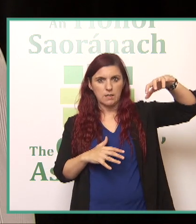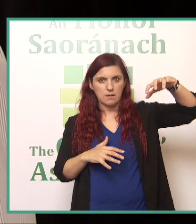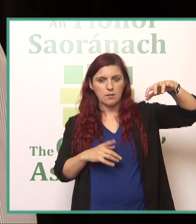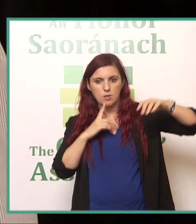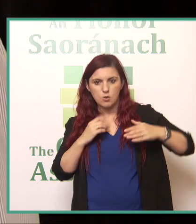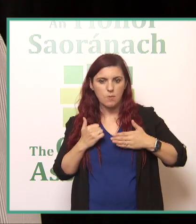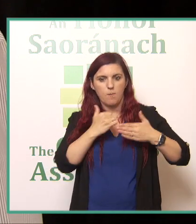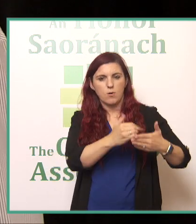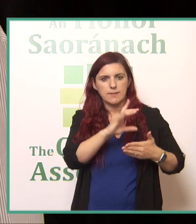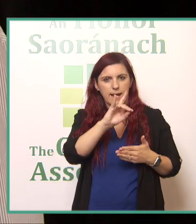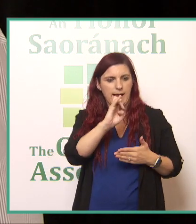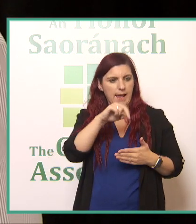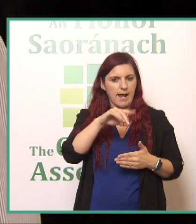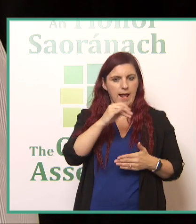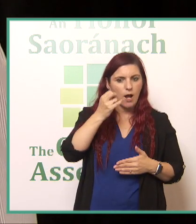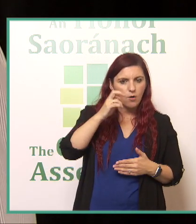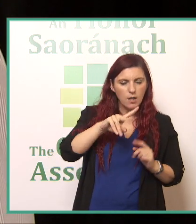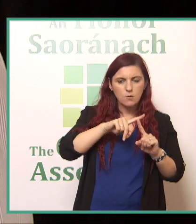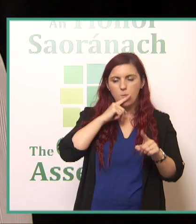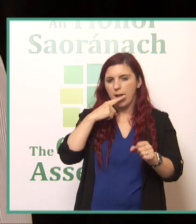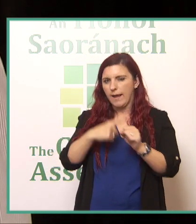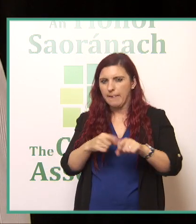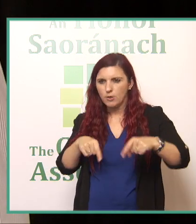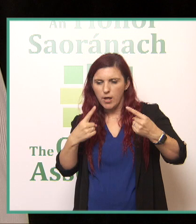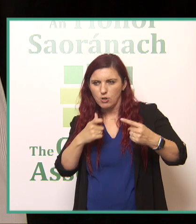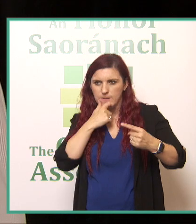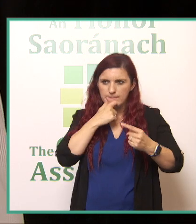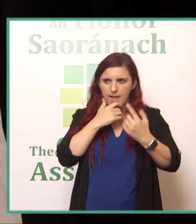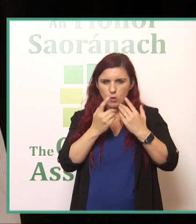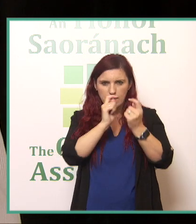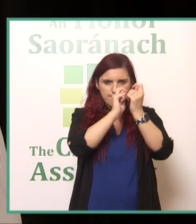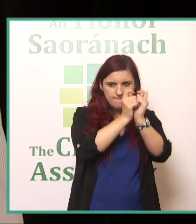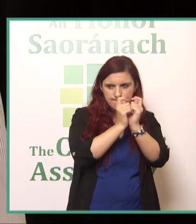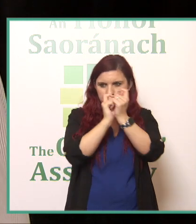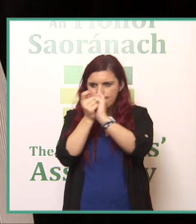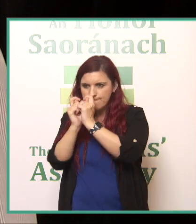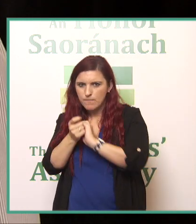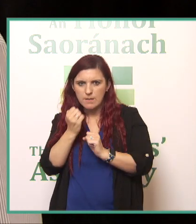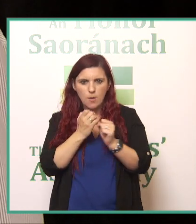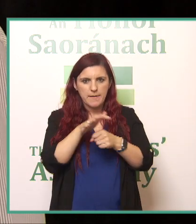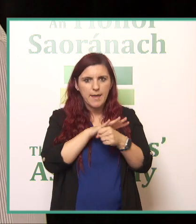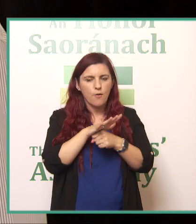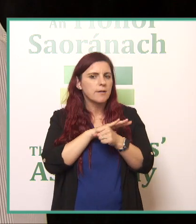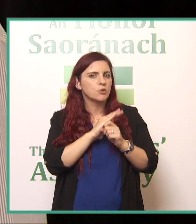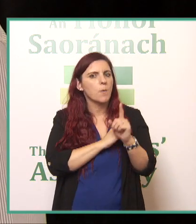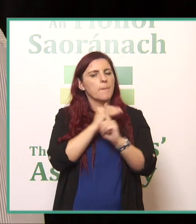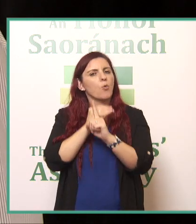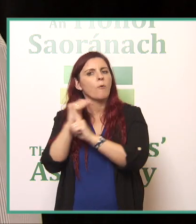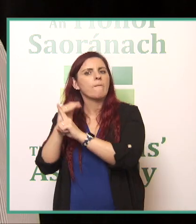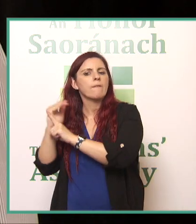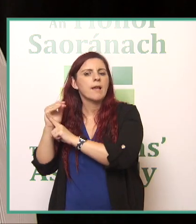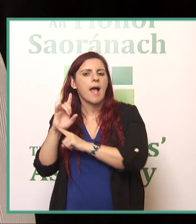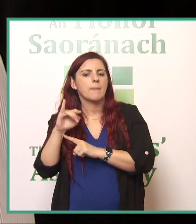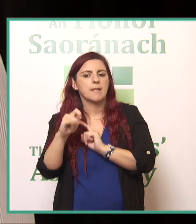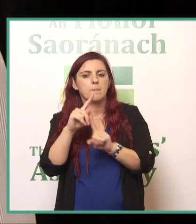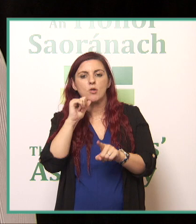hen harrier. So again, our challenge here is how do we redesign some of these areas to improve the habitat, but not